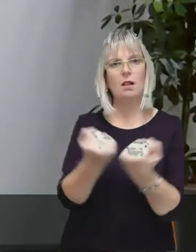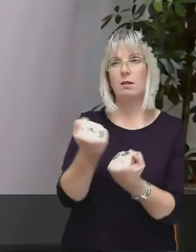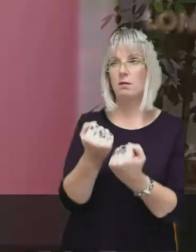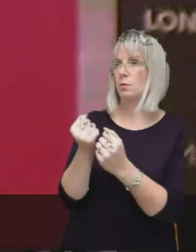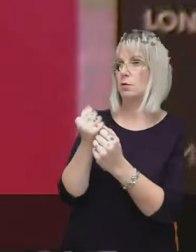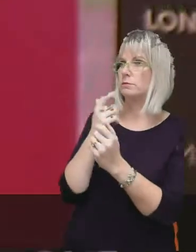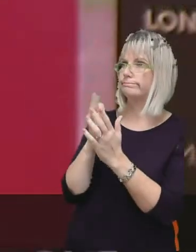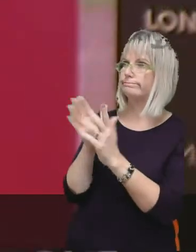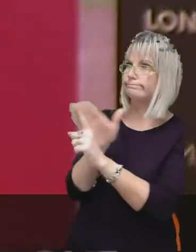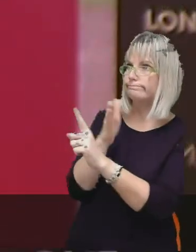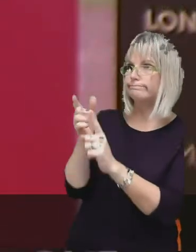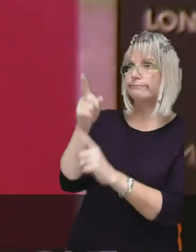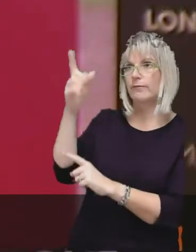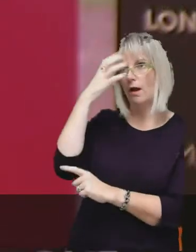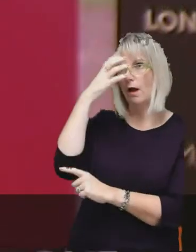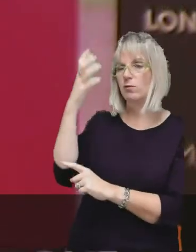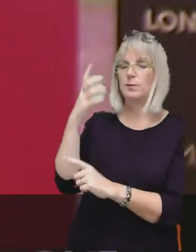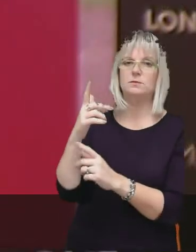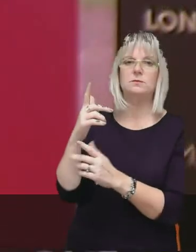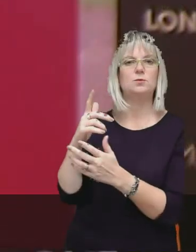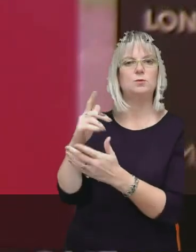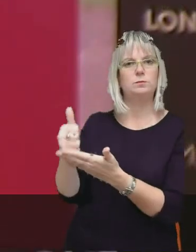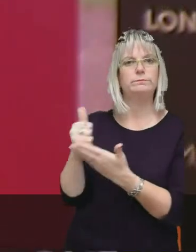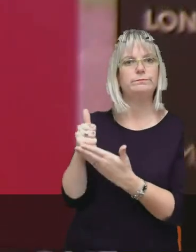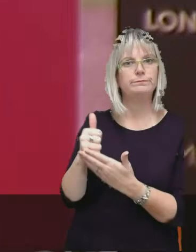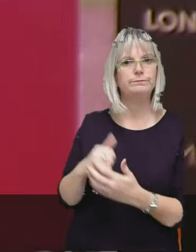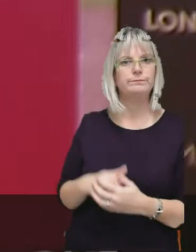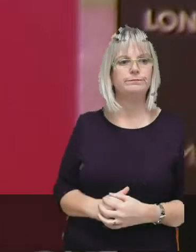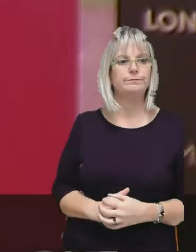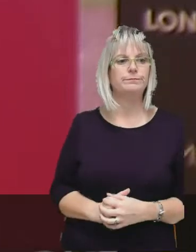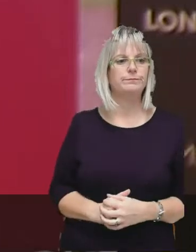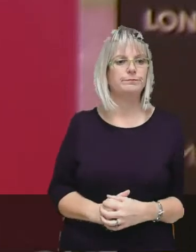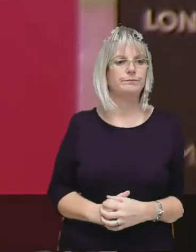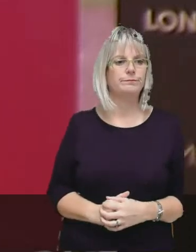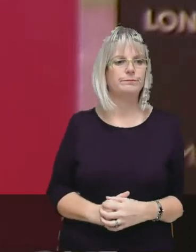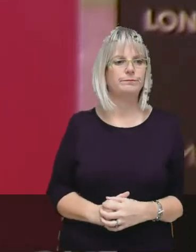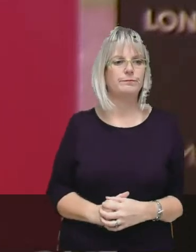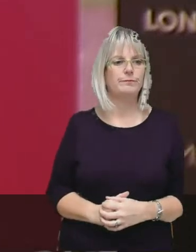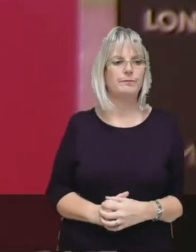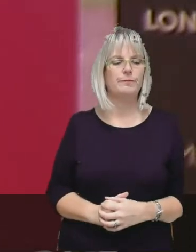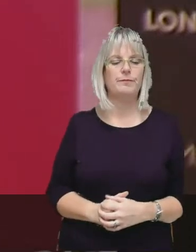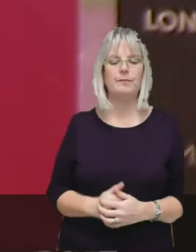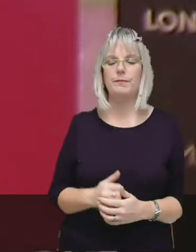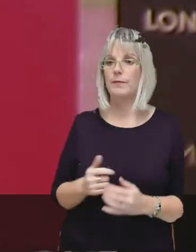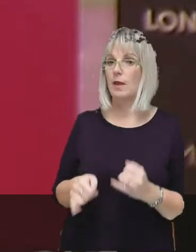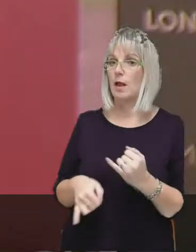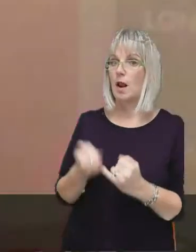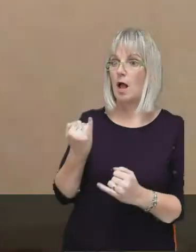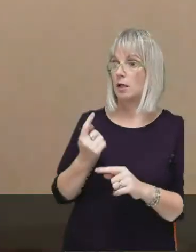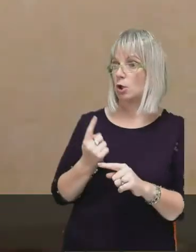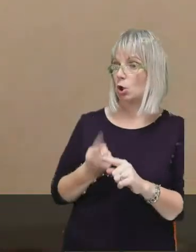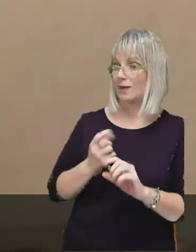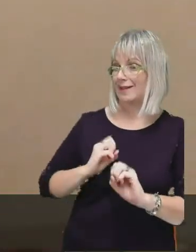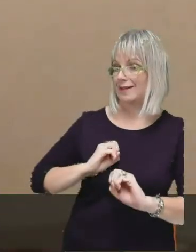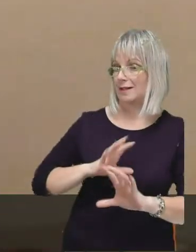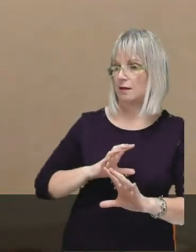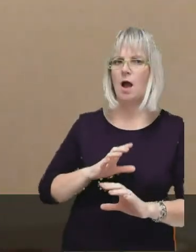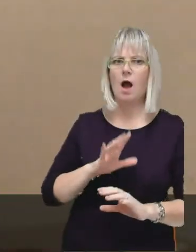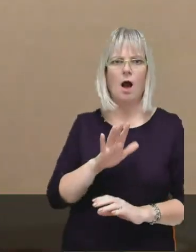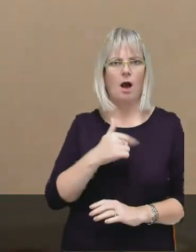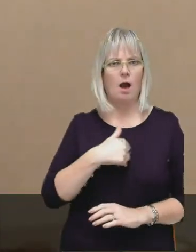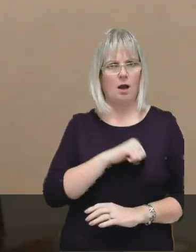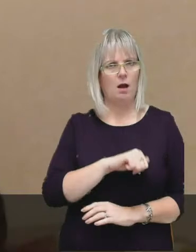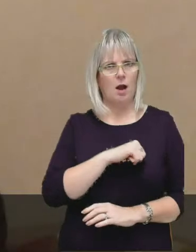Assembly Member Devenish, if you'd like to come in very, very quickly, please. I'll be very quick, Chair. Good evening, Mr. Mayor. Always